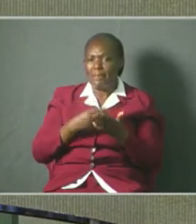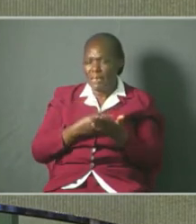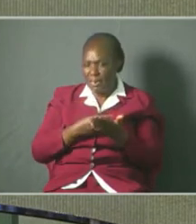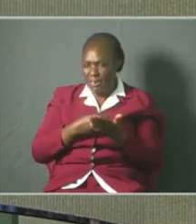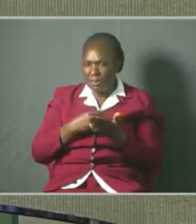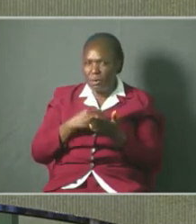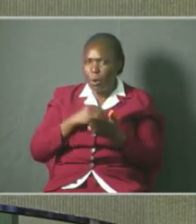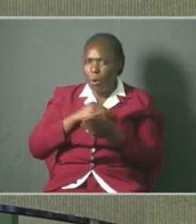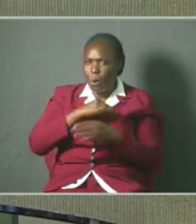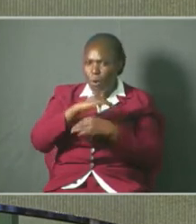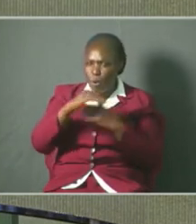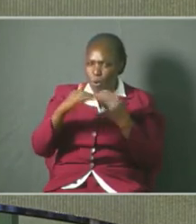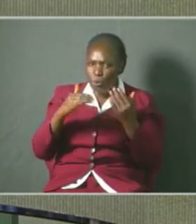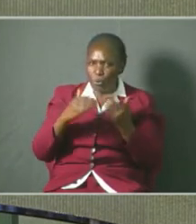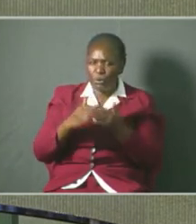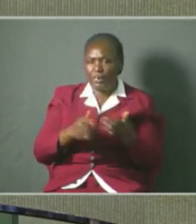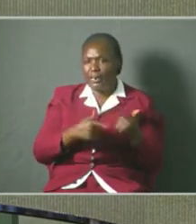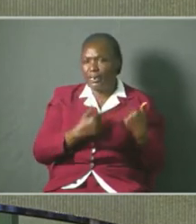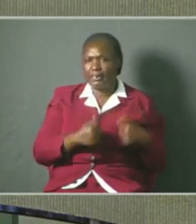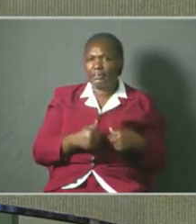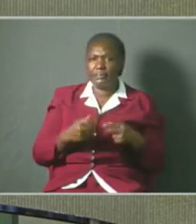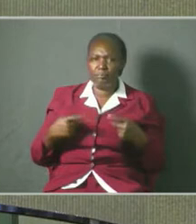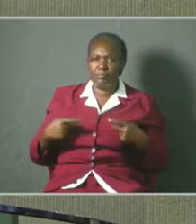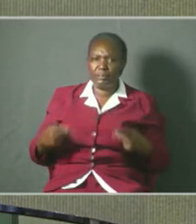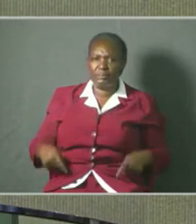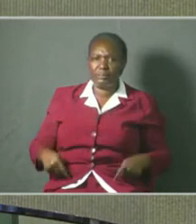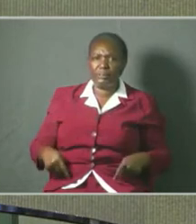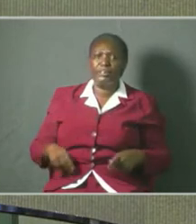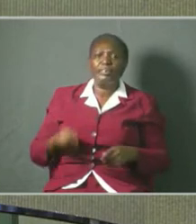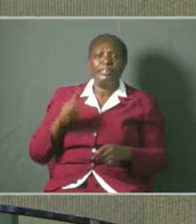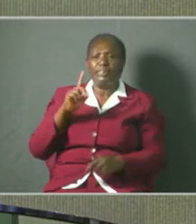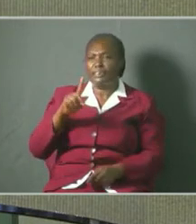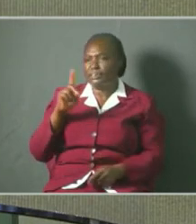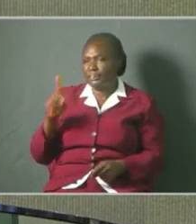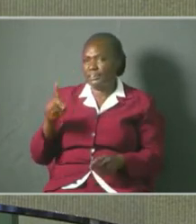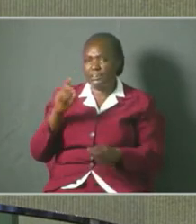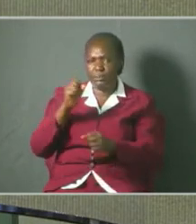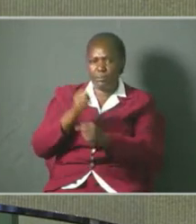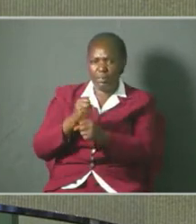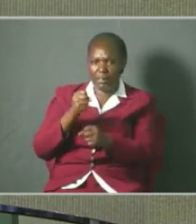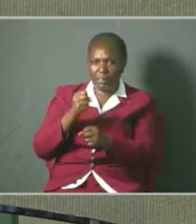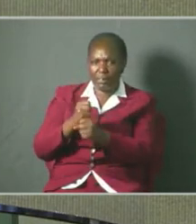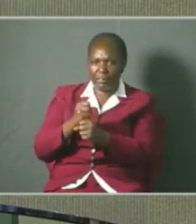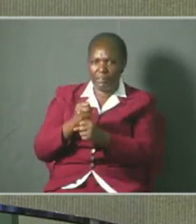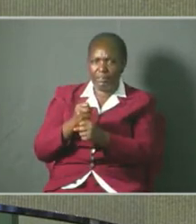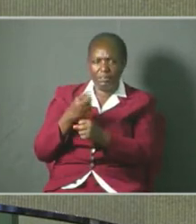for the deficiencies. Every deed of righteousness will be immortalized.